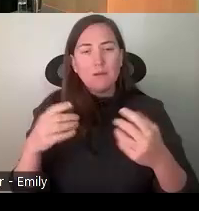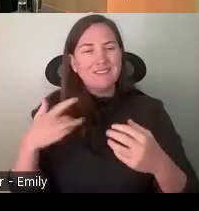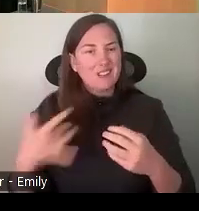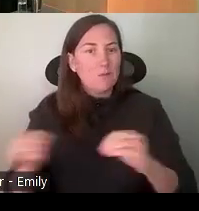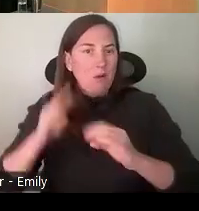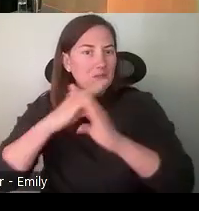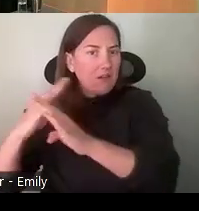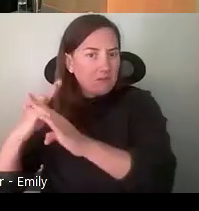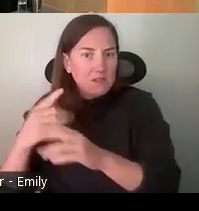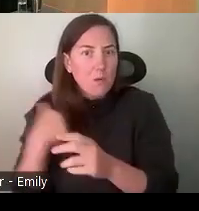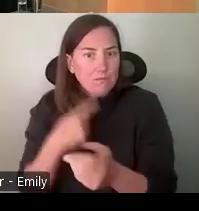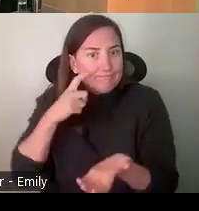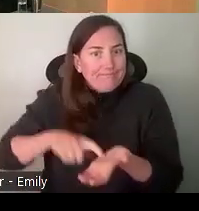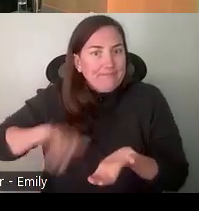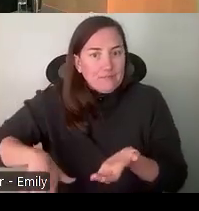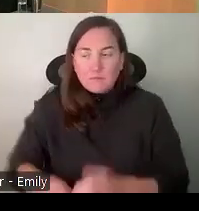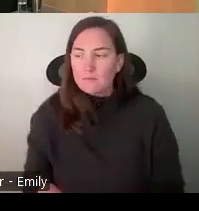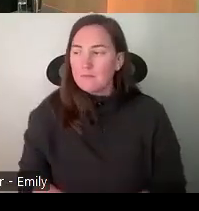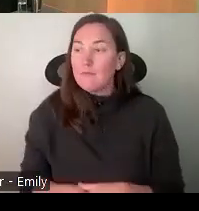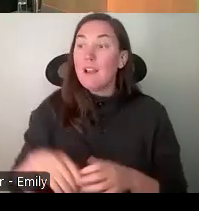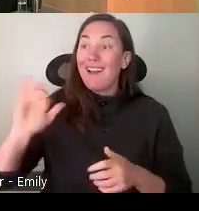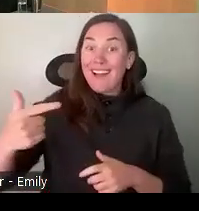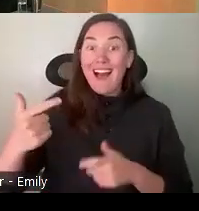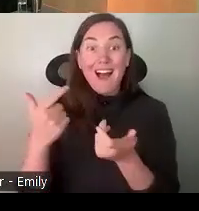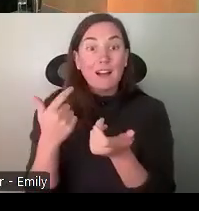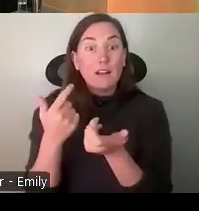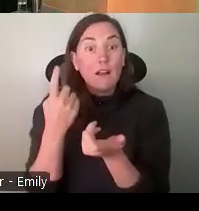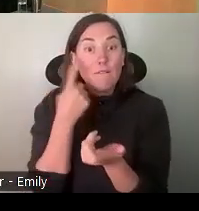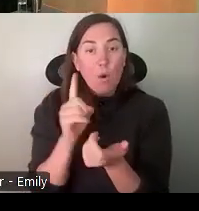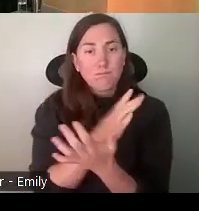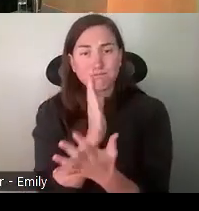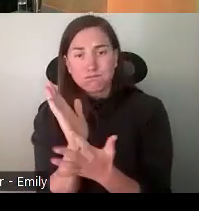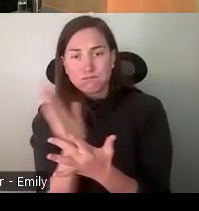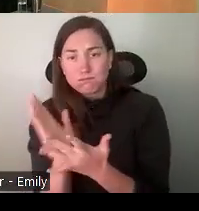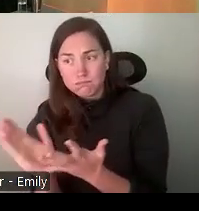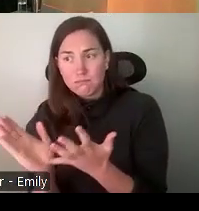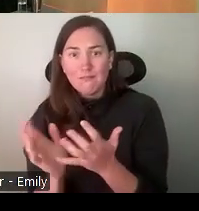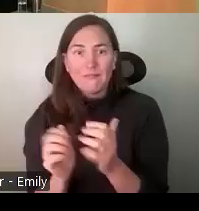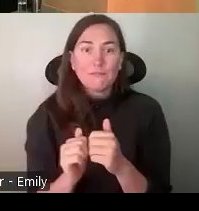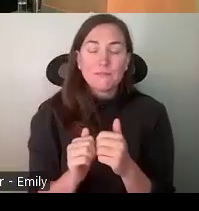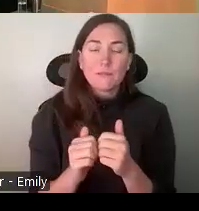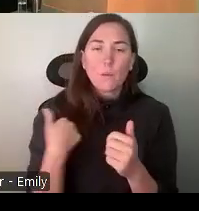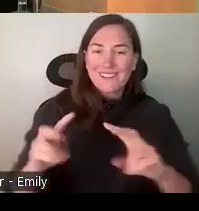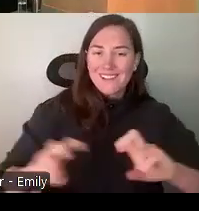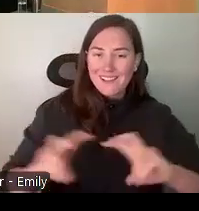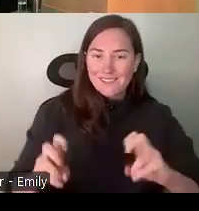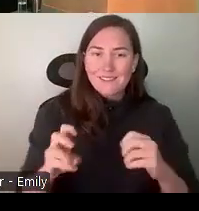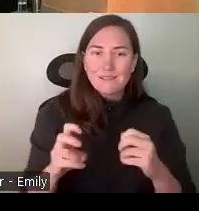So we are assessing cognition in a variety of domains using the